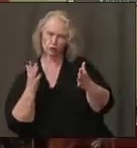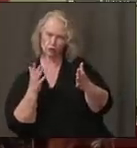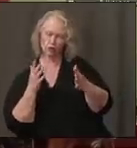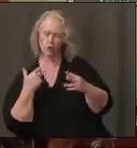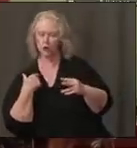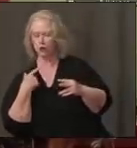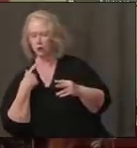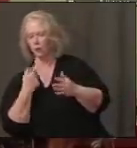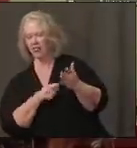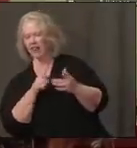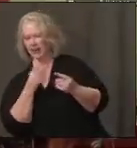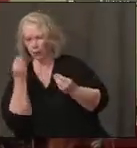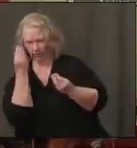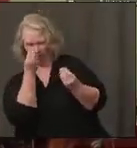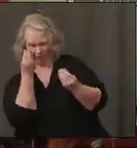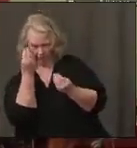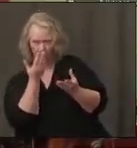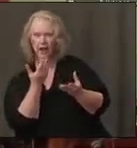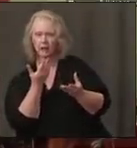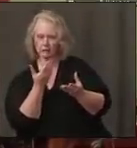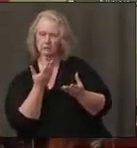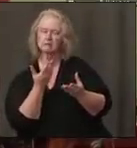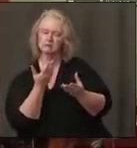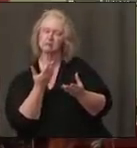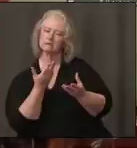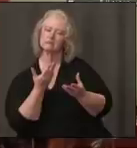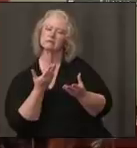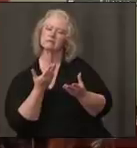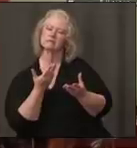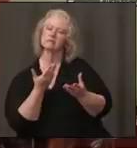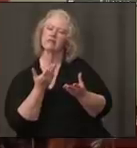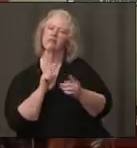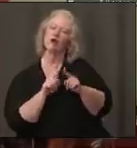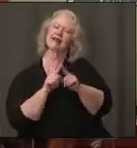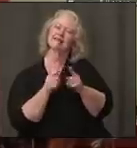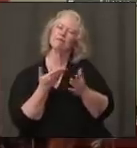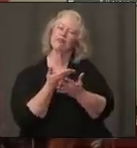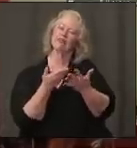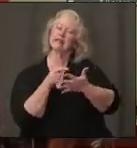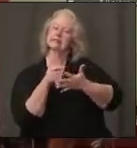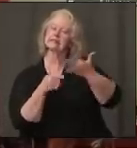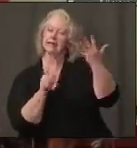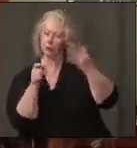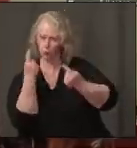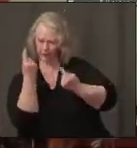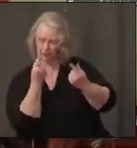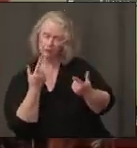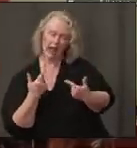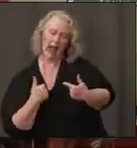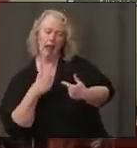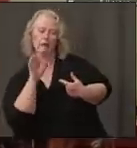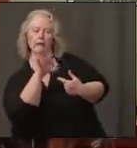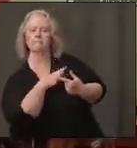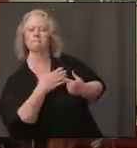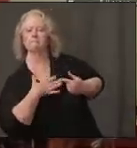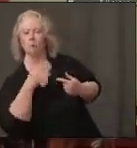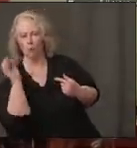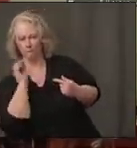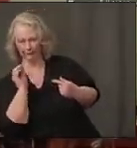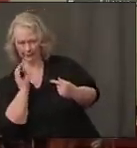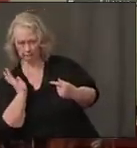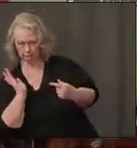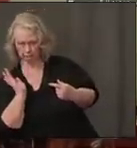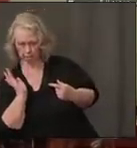of what should be considered, suggesting various different things. I offered my opinion. As I